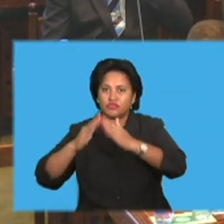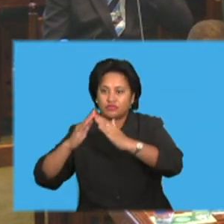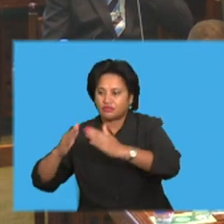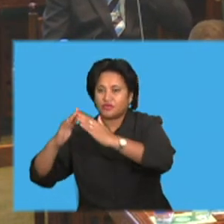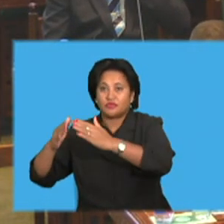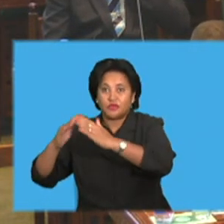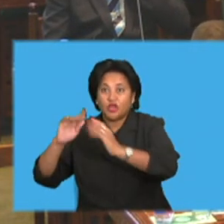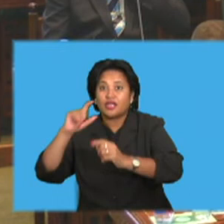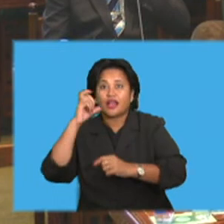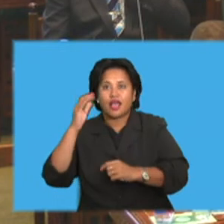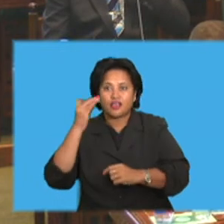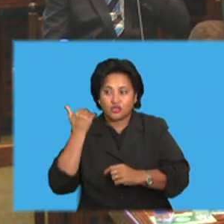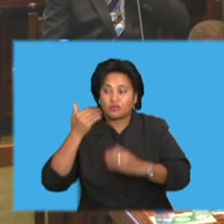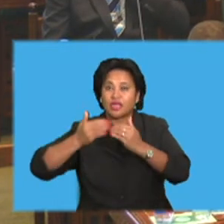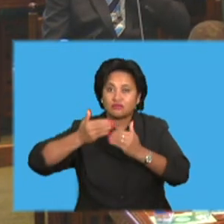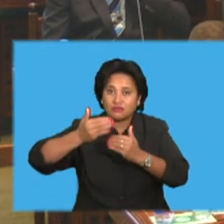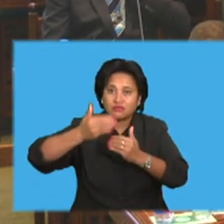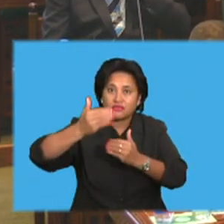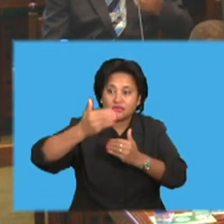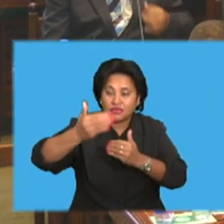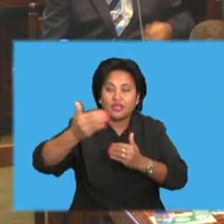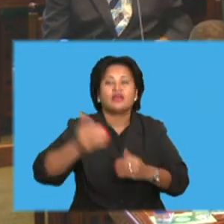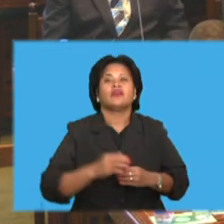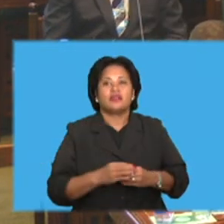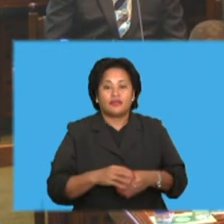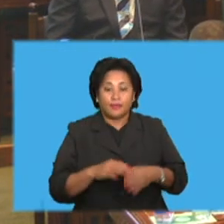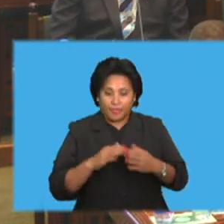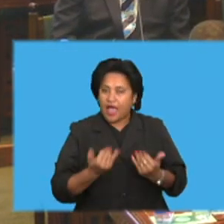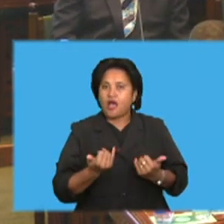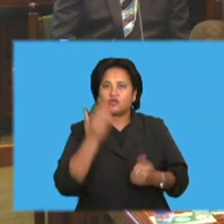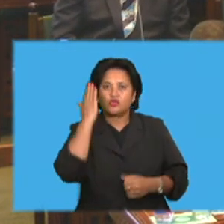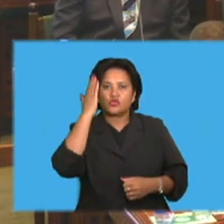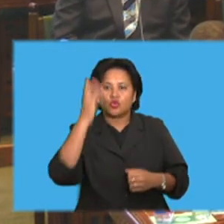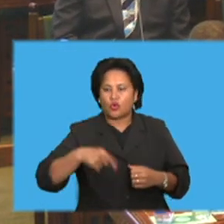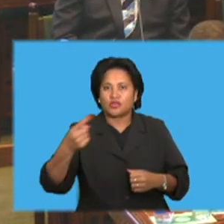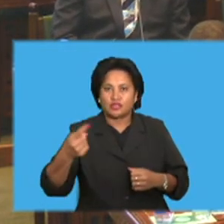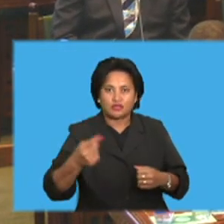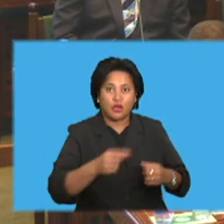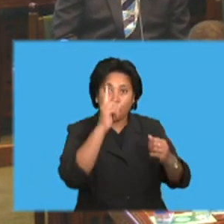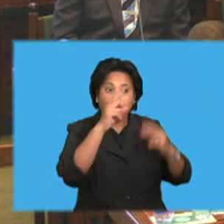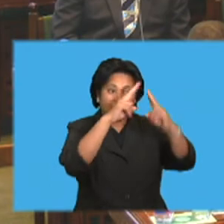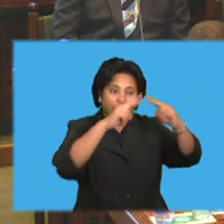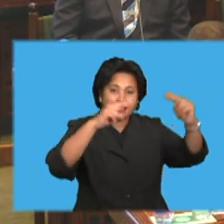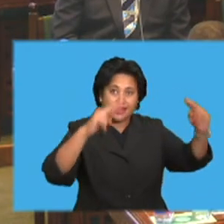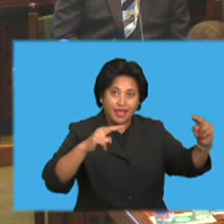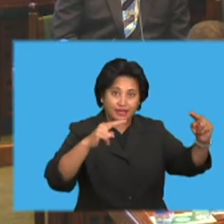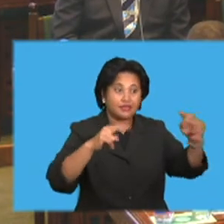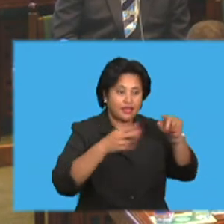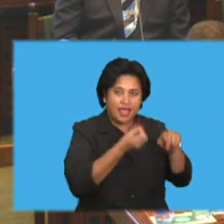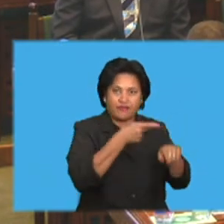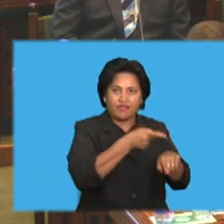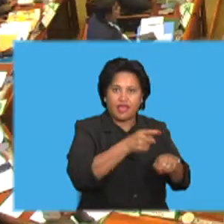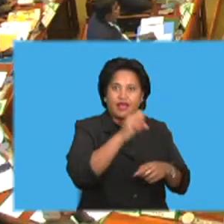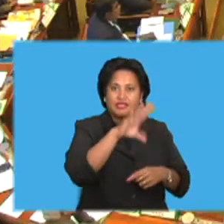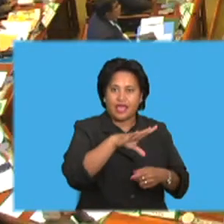on, and that's the situation of Aiyaz Primary School. School is continuing there with one tent with 10 students in it. Thank you. Thank you. Honorable Pramod